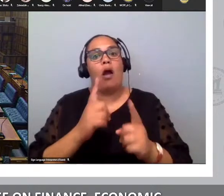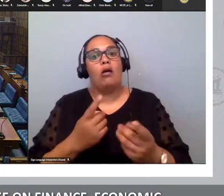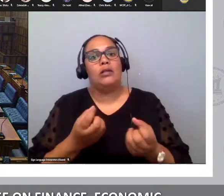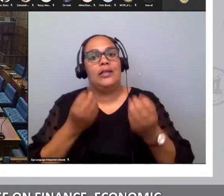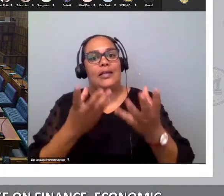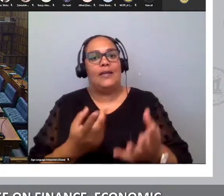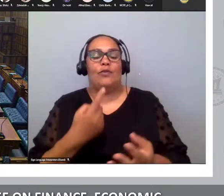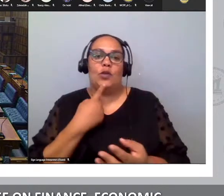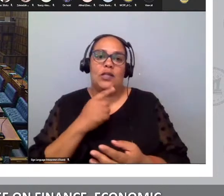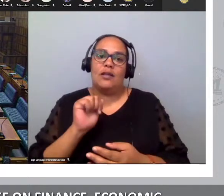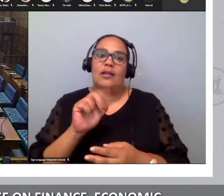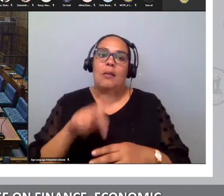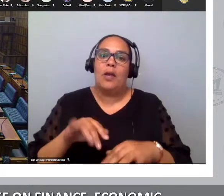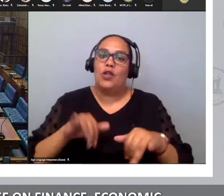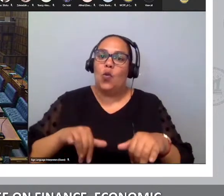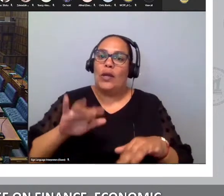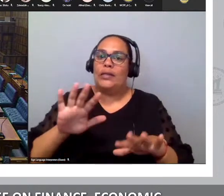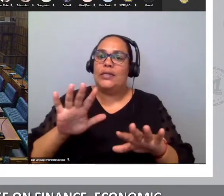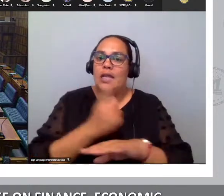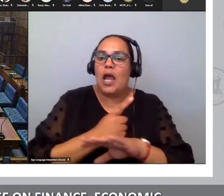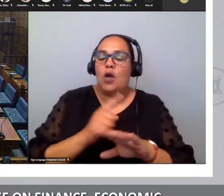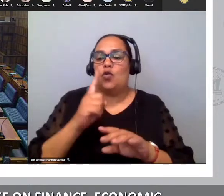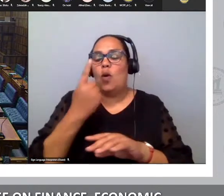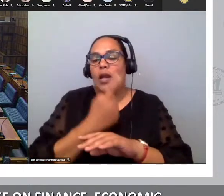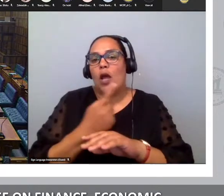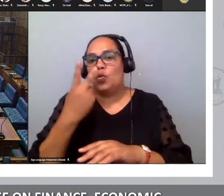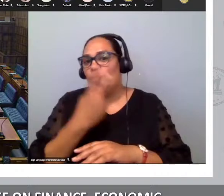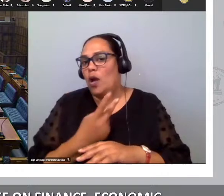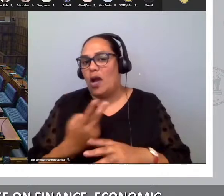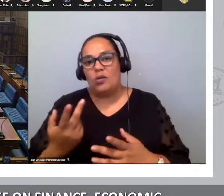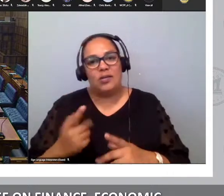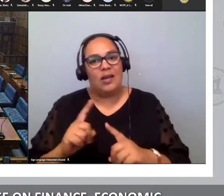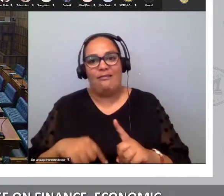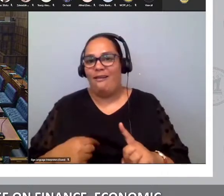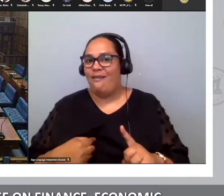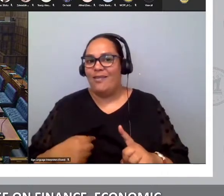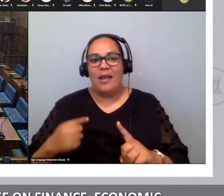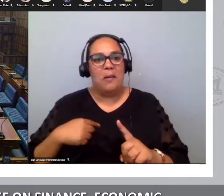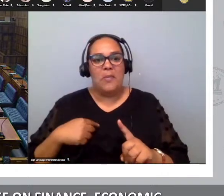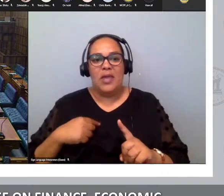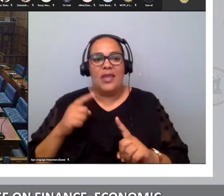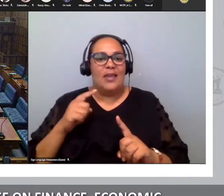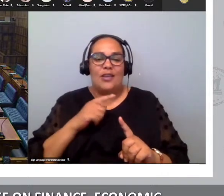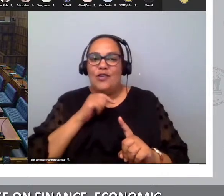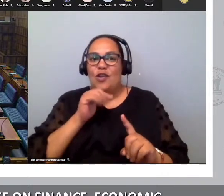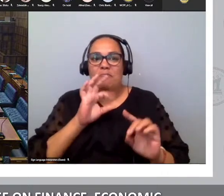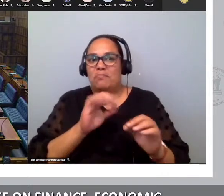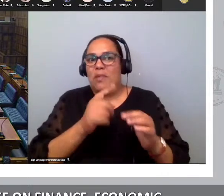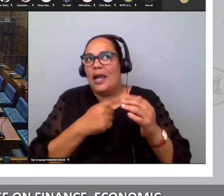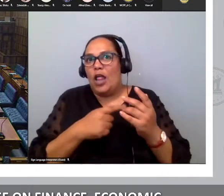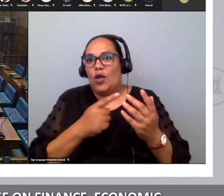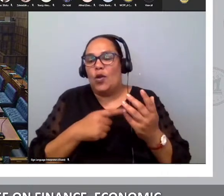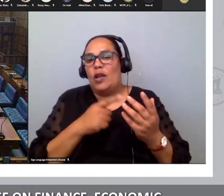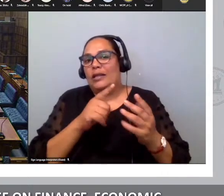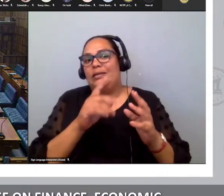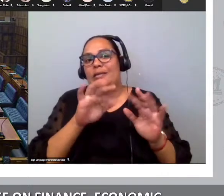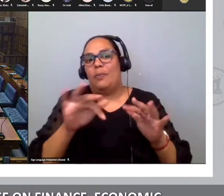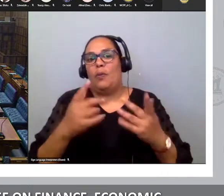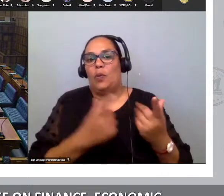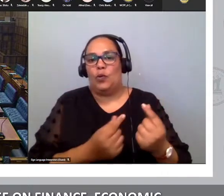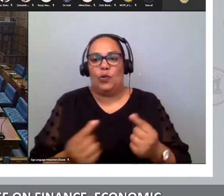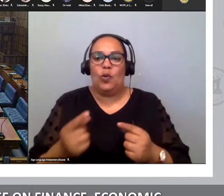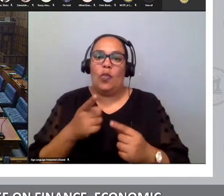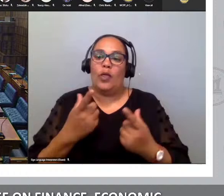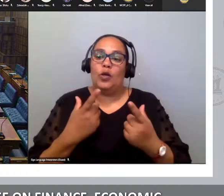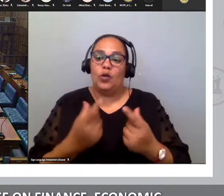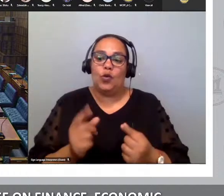um they must wait for 10 hours or one hour or two hours because I'm not privy to these um calculations that these guys do